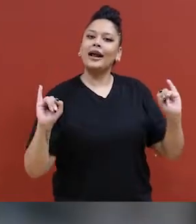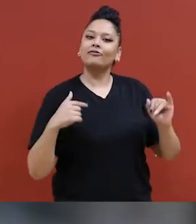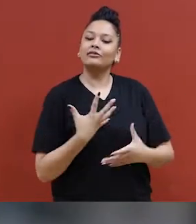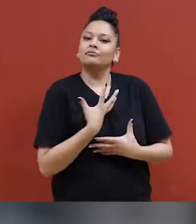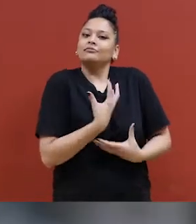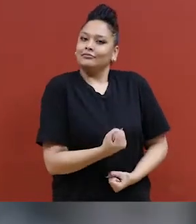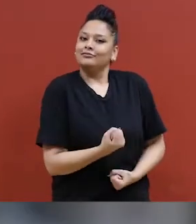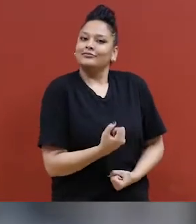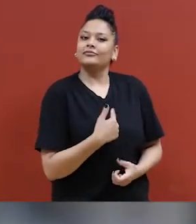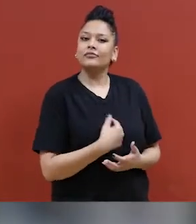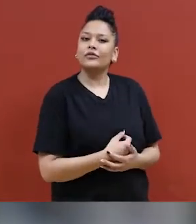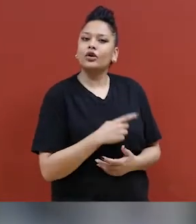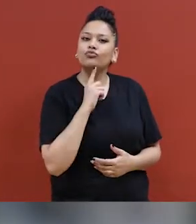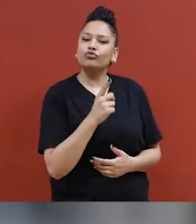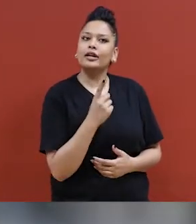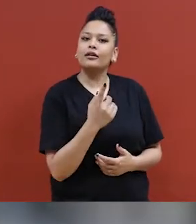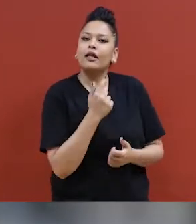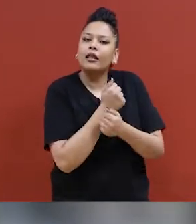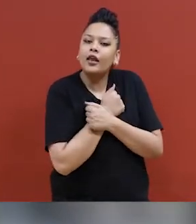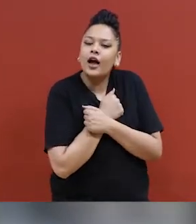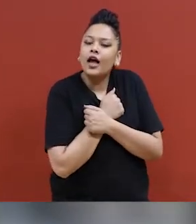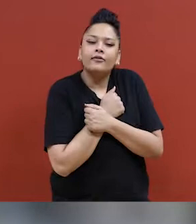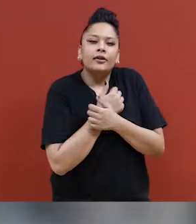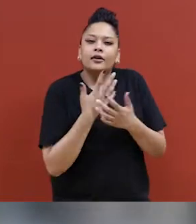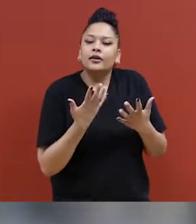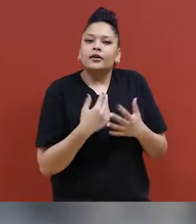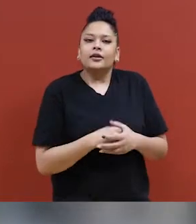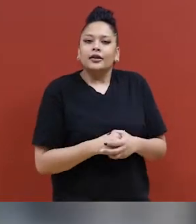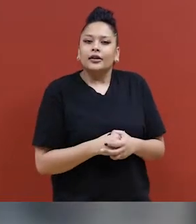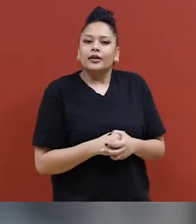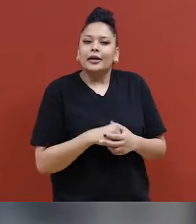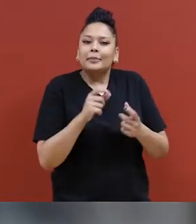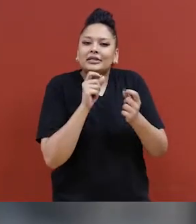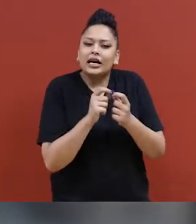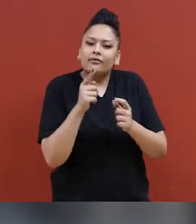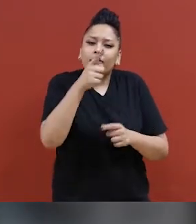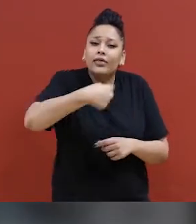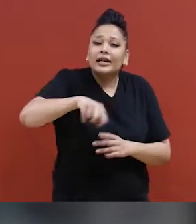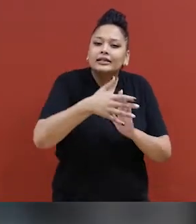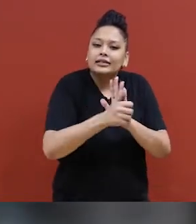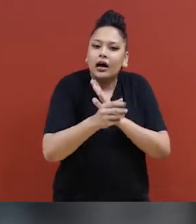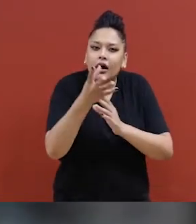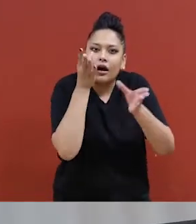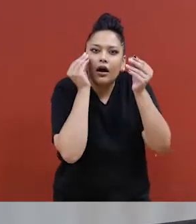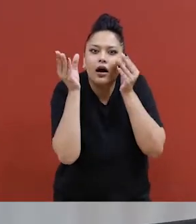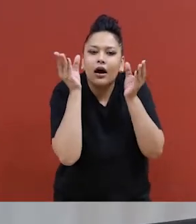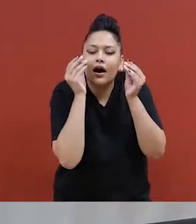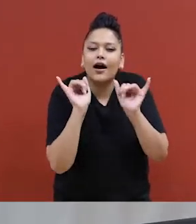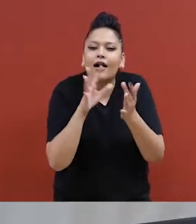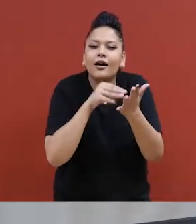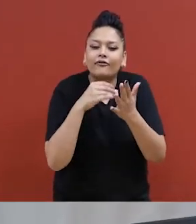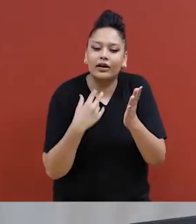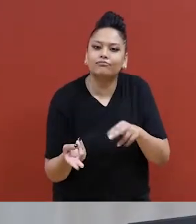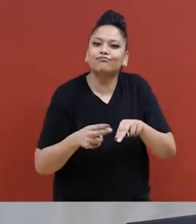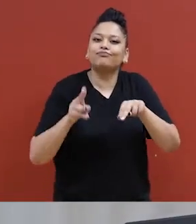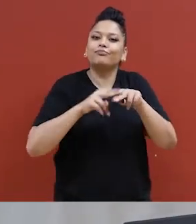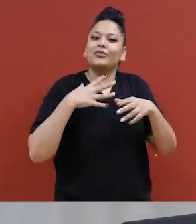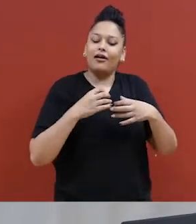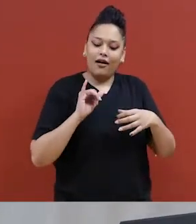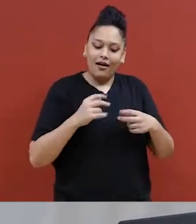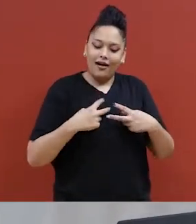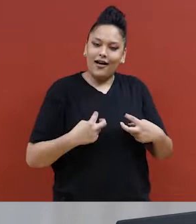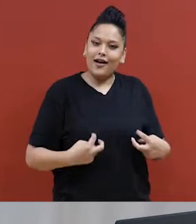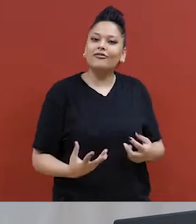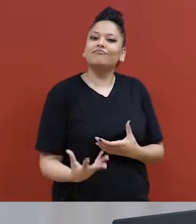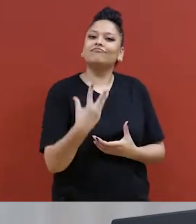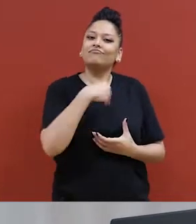one of the things that I really loved when I was doing definitely the techniques was getting to get in touch with my body and